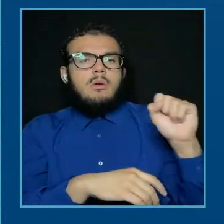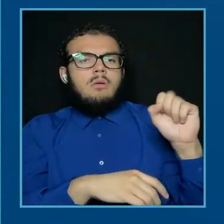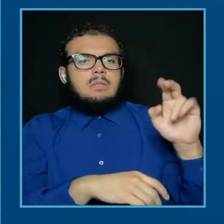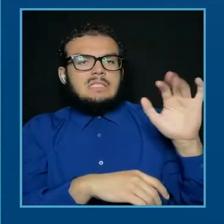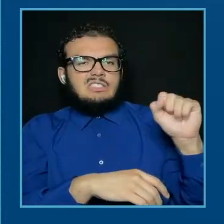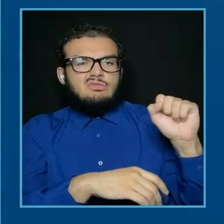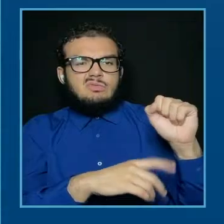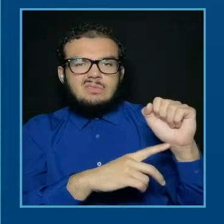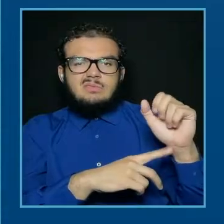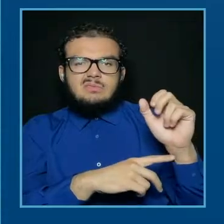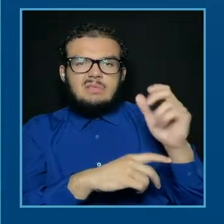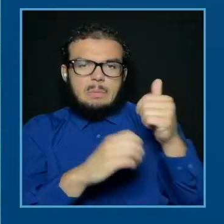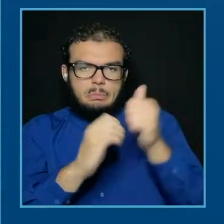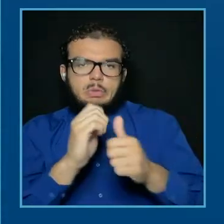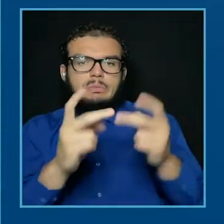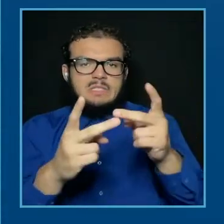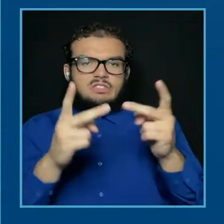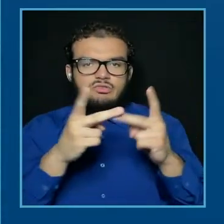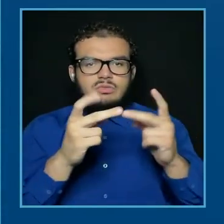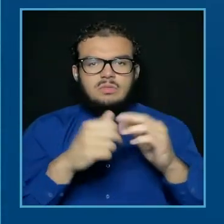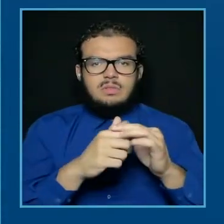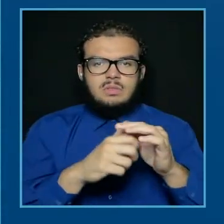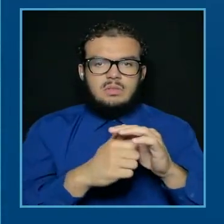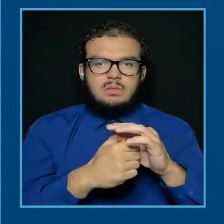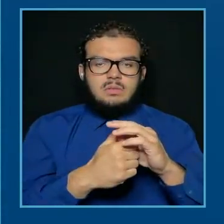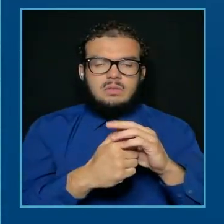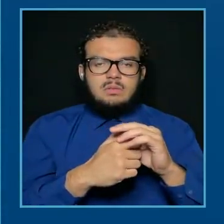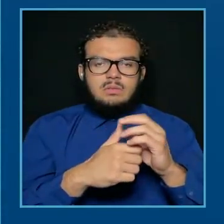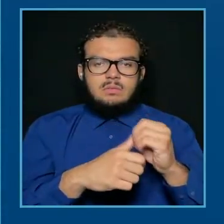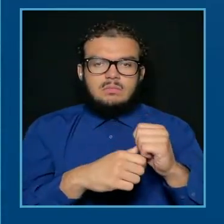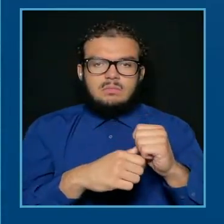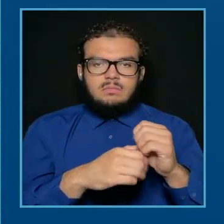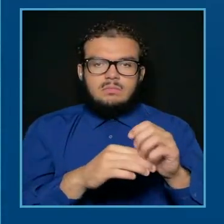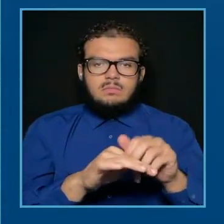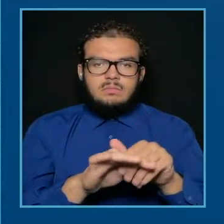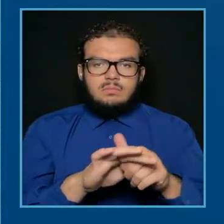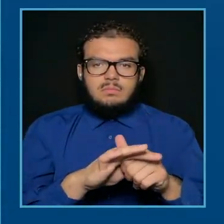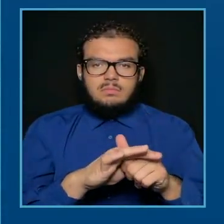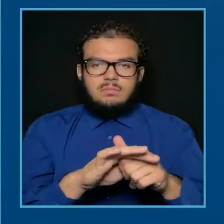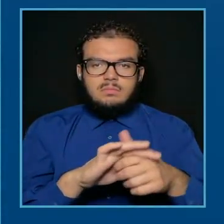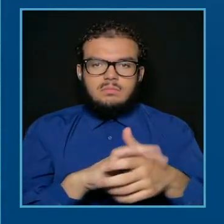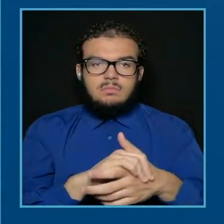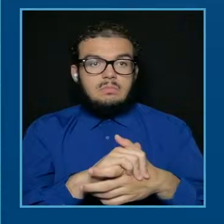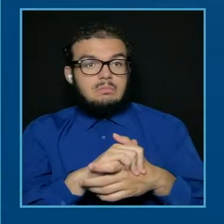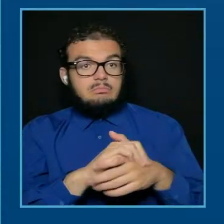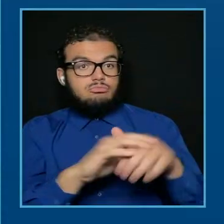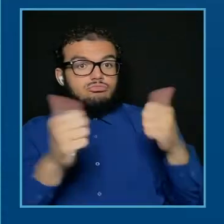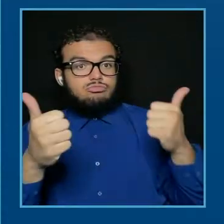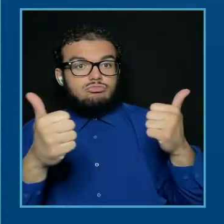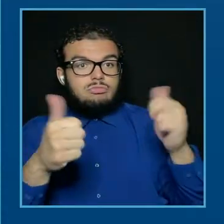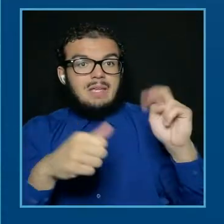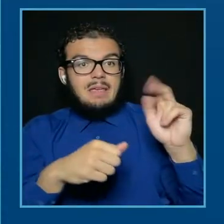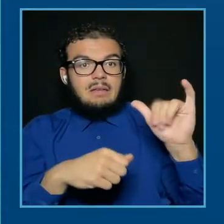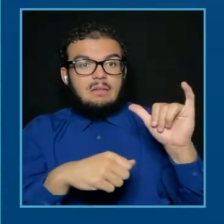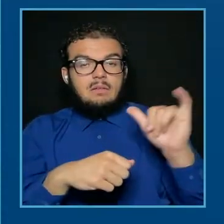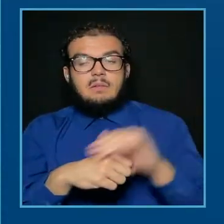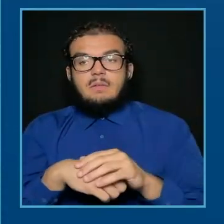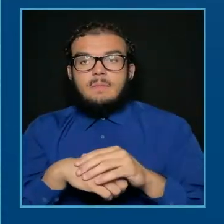time per position. Right. Andy, did you get that? So I'm thinking, and